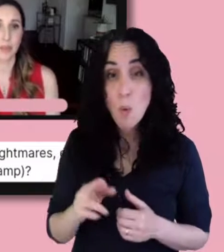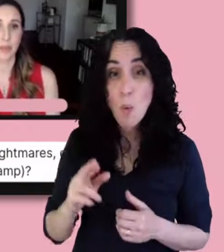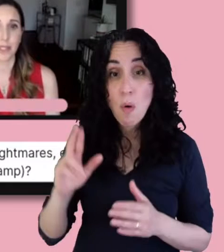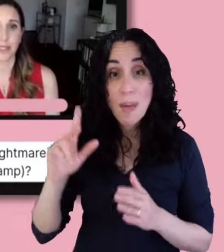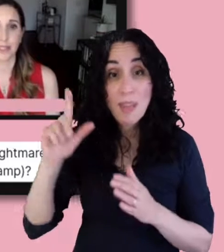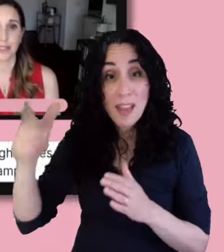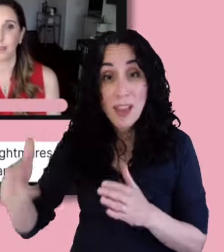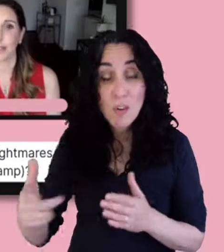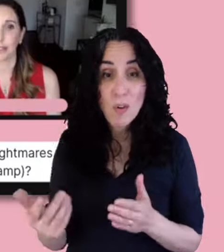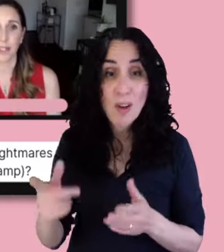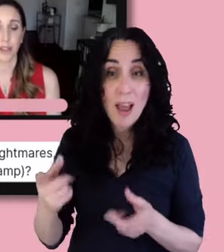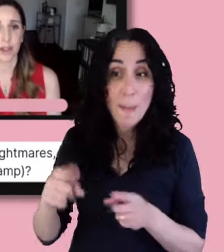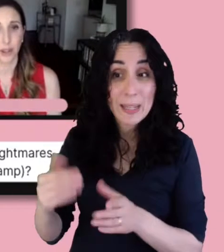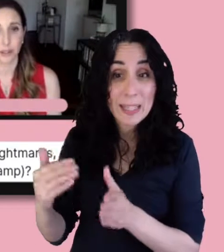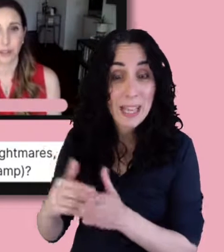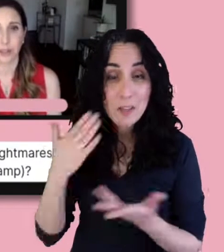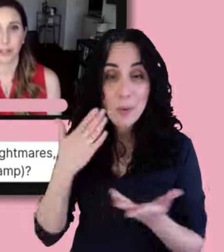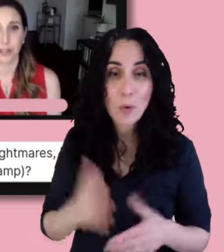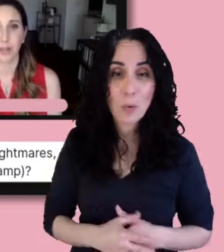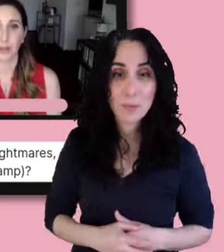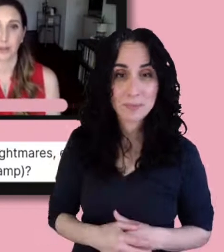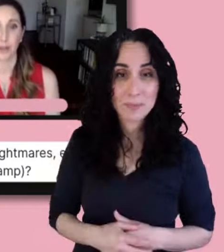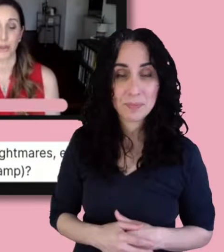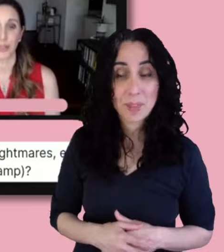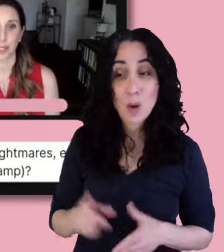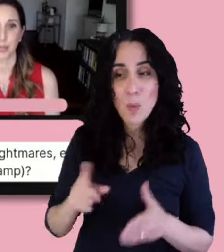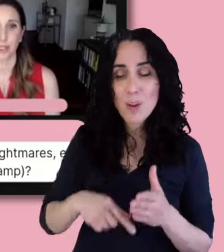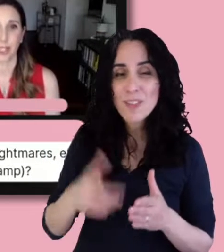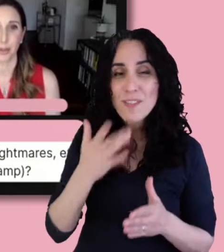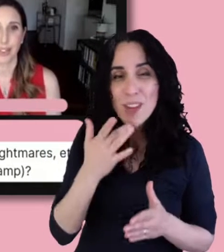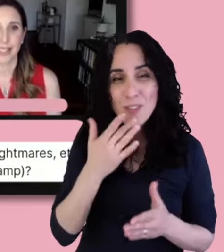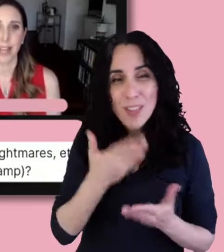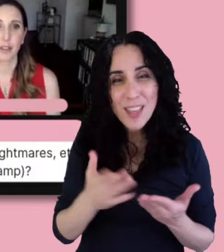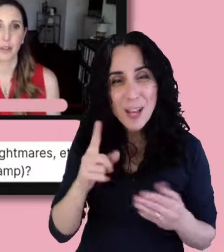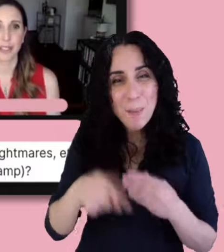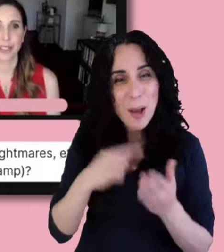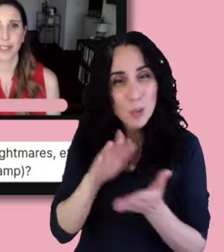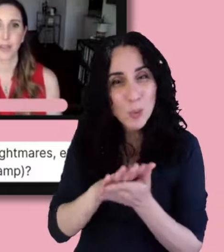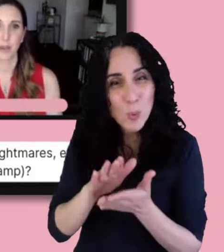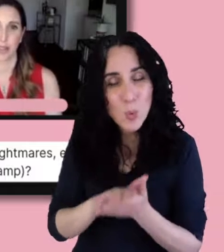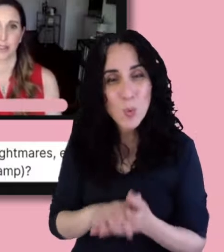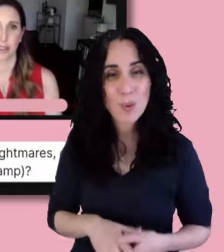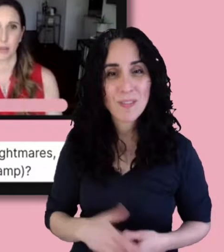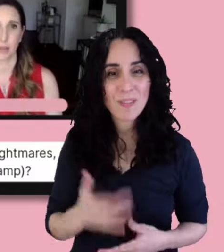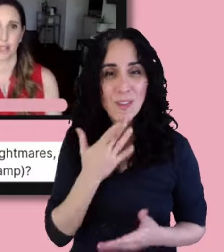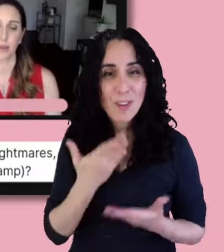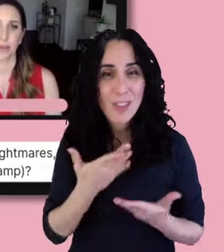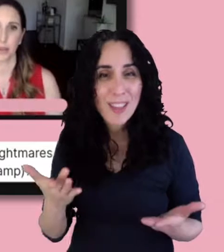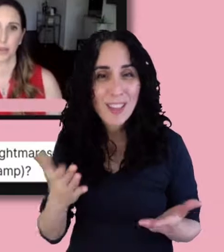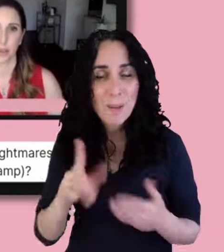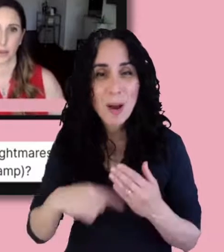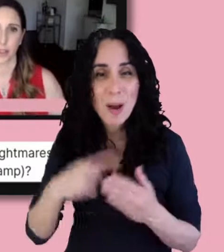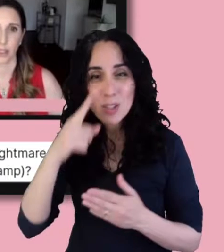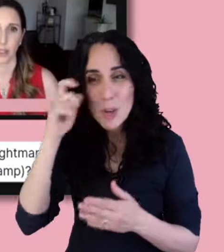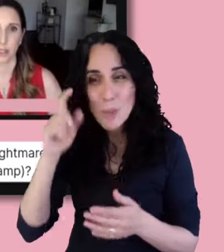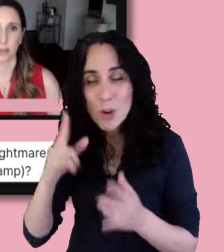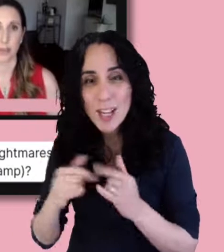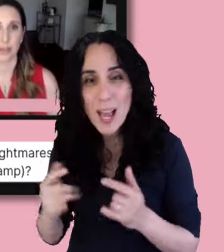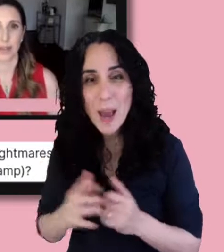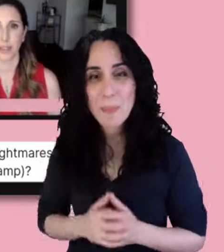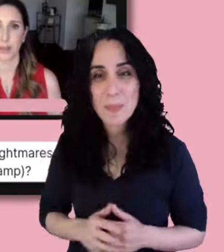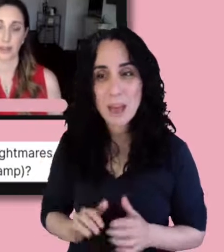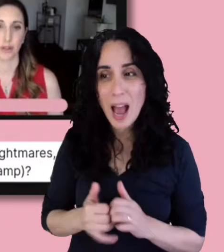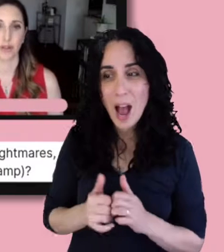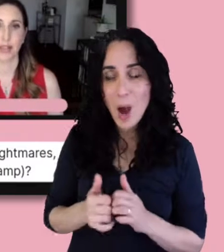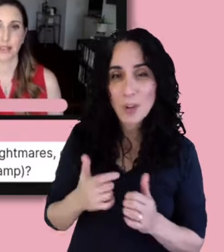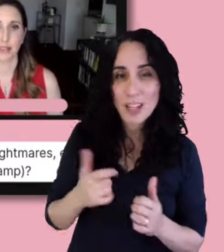is his favorite thing or her favorite thing about school and summer camp? How can we connect with that in some way so it feels closer? Maybe there's